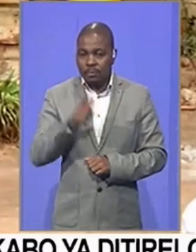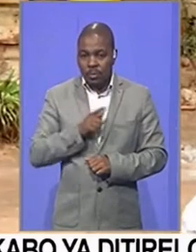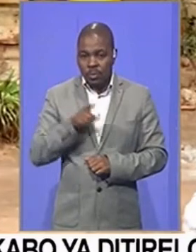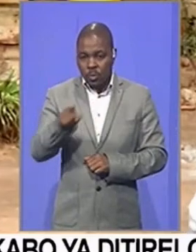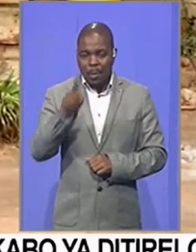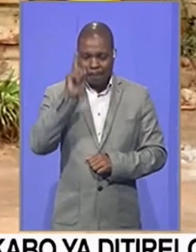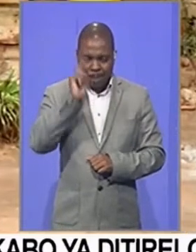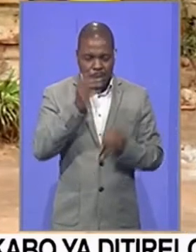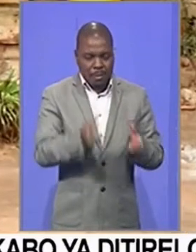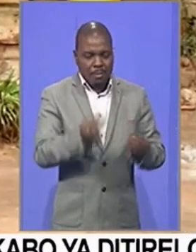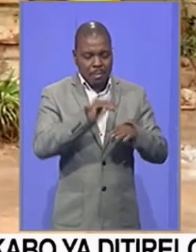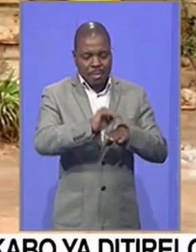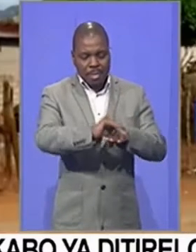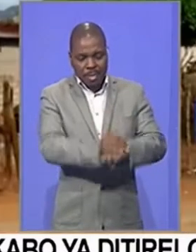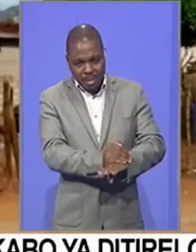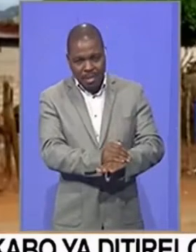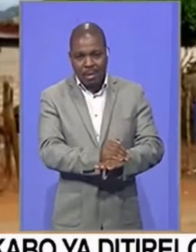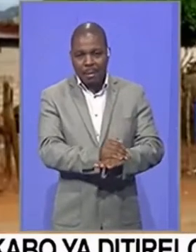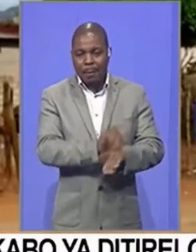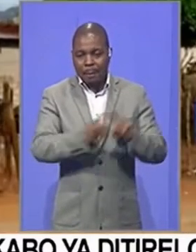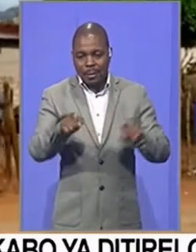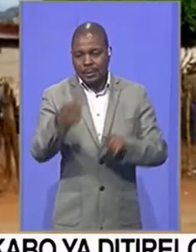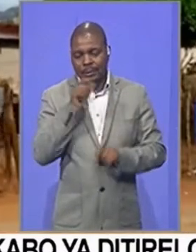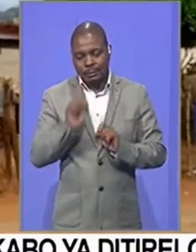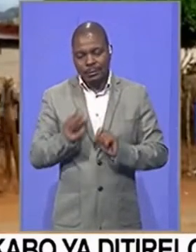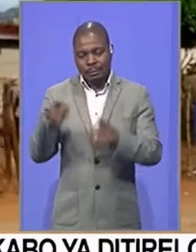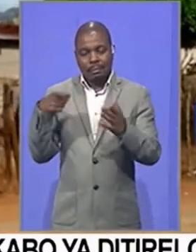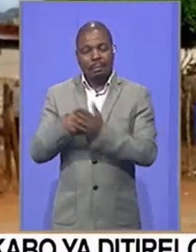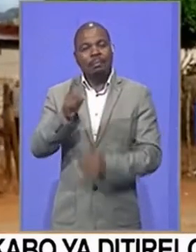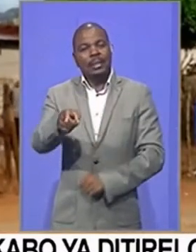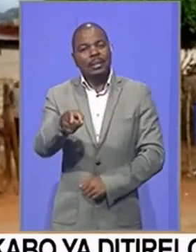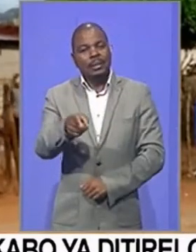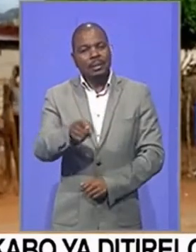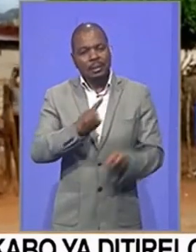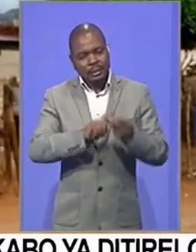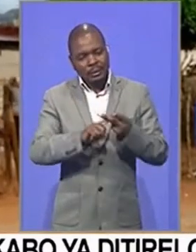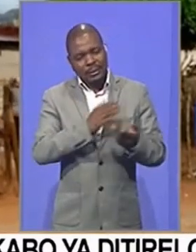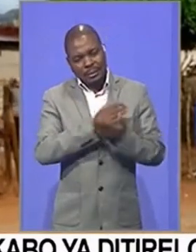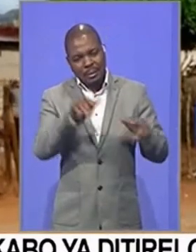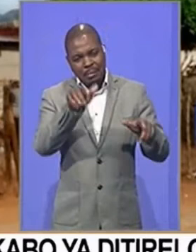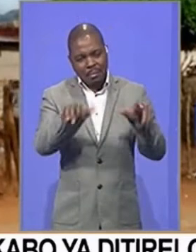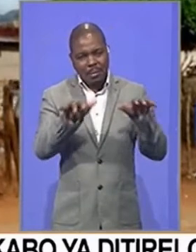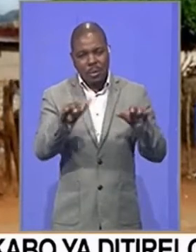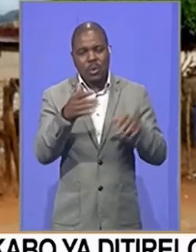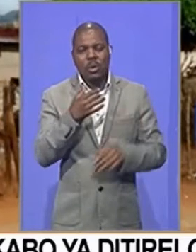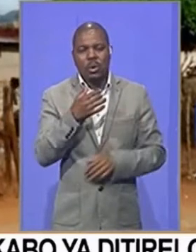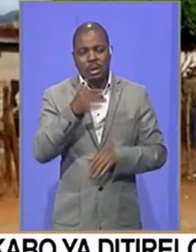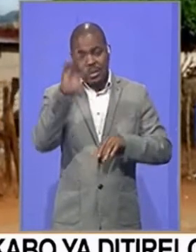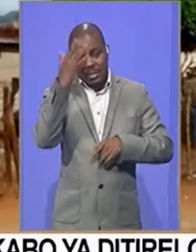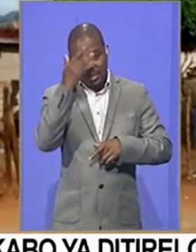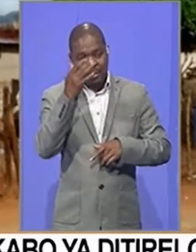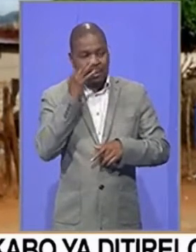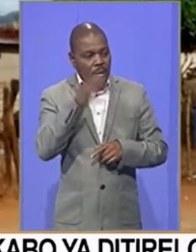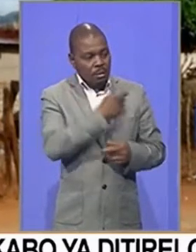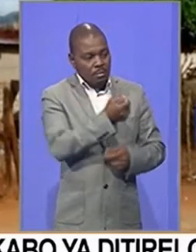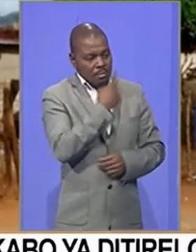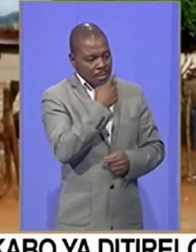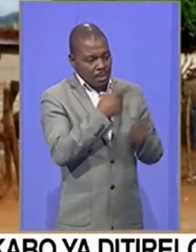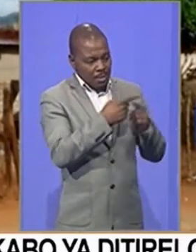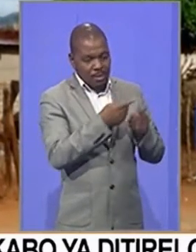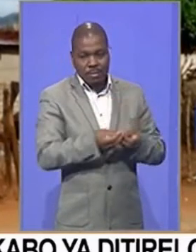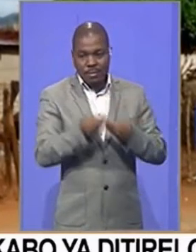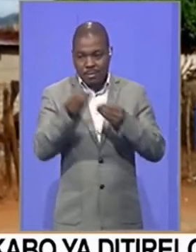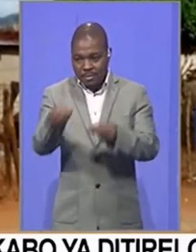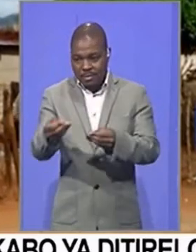tshwanetse go fumana seeta jalo ba rayo ke thekela ba bangwe ba balwetse ba lla ka gore ditlhare ge ba bafa ba fumana tše doctor